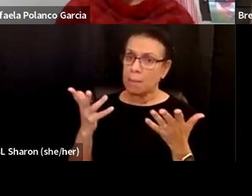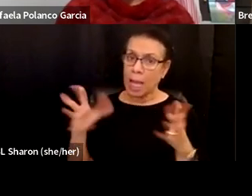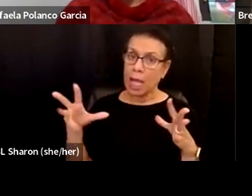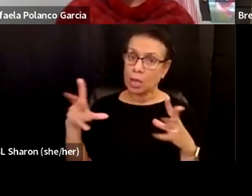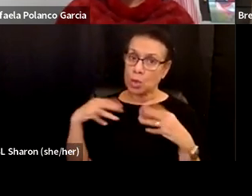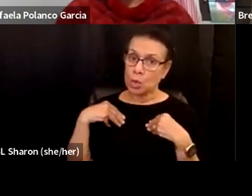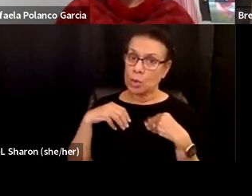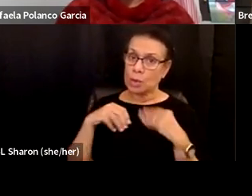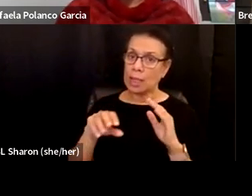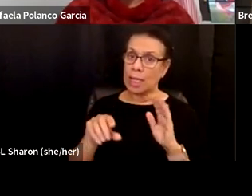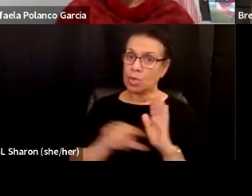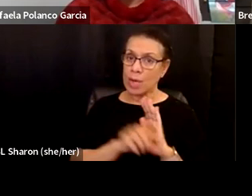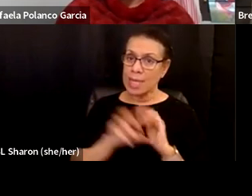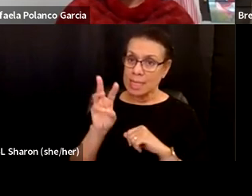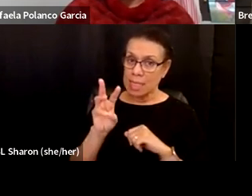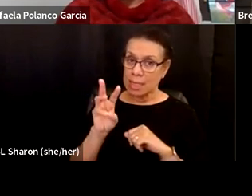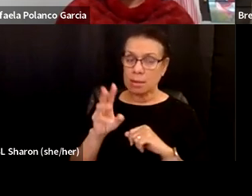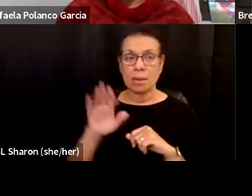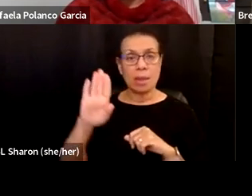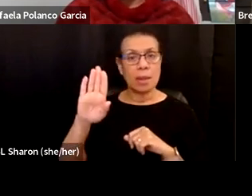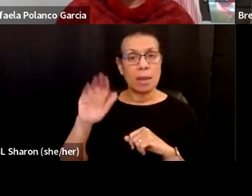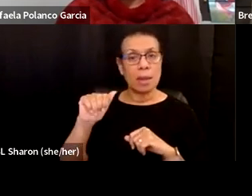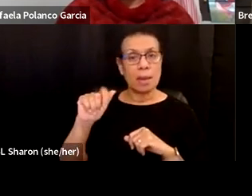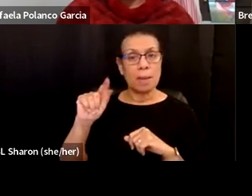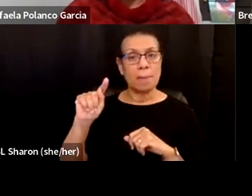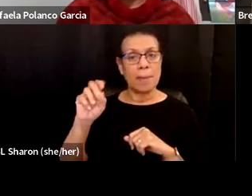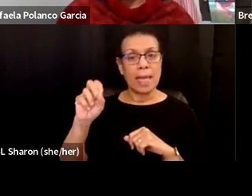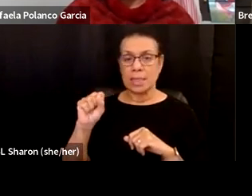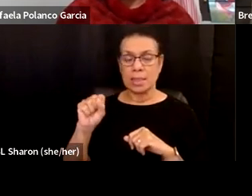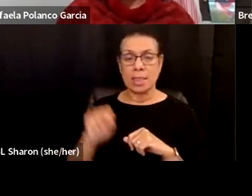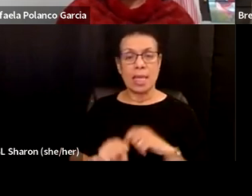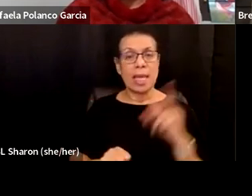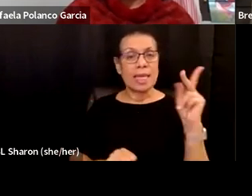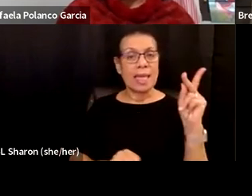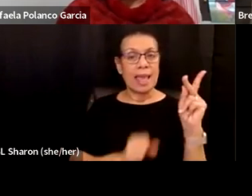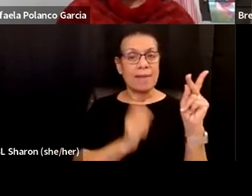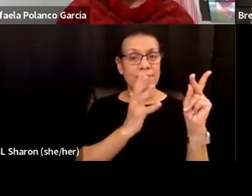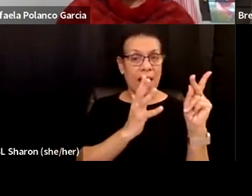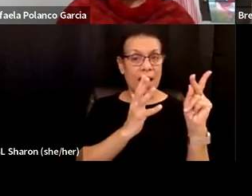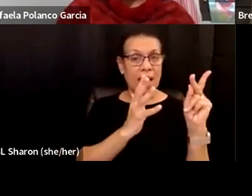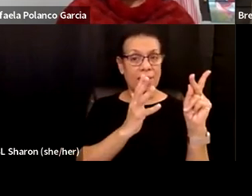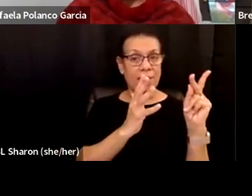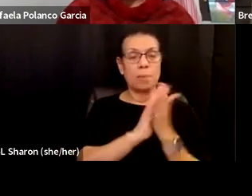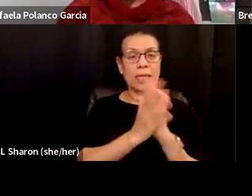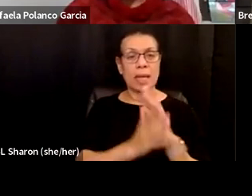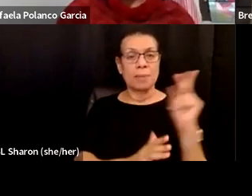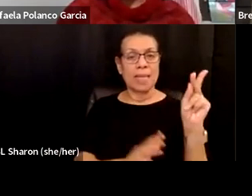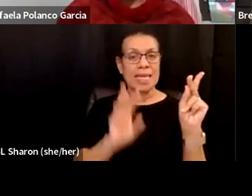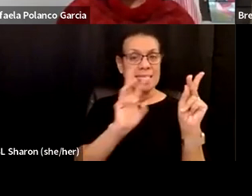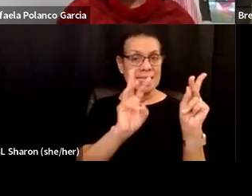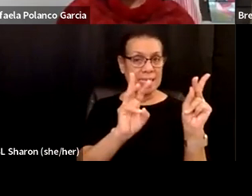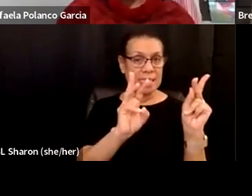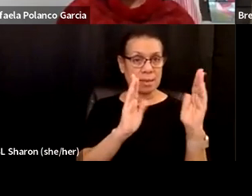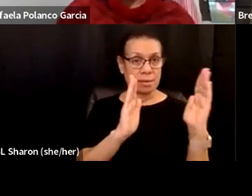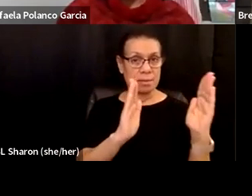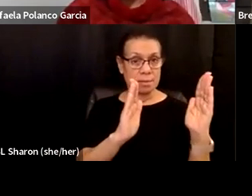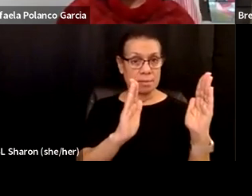sixth so for example like the base we're moving k5 to k6 because that will be our grade configuration